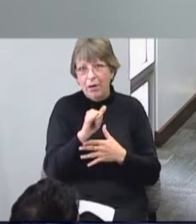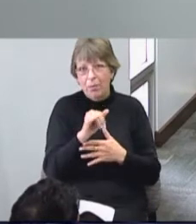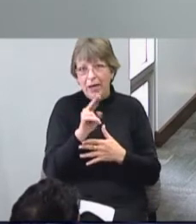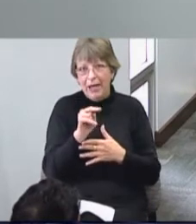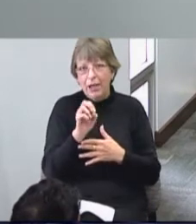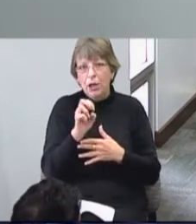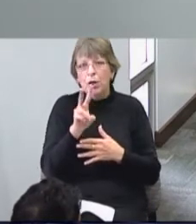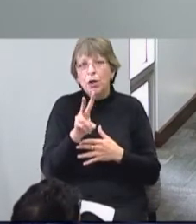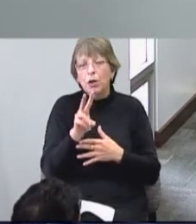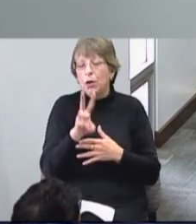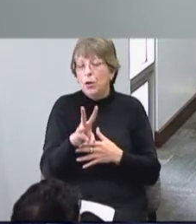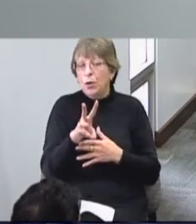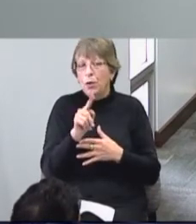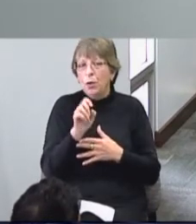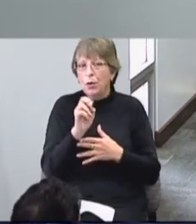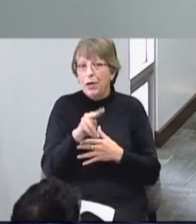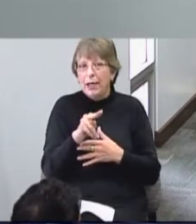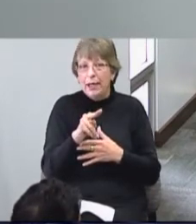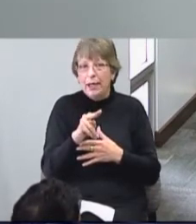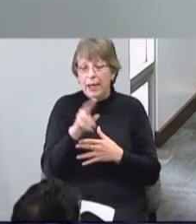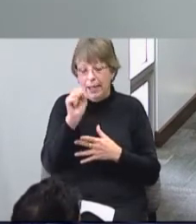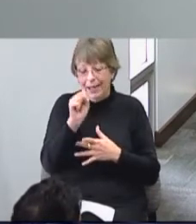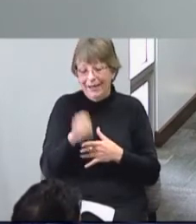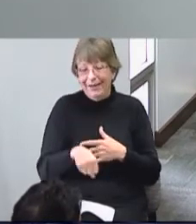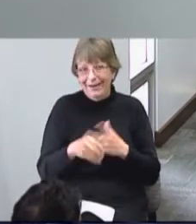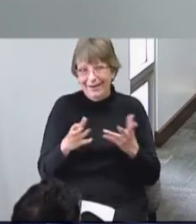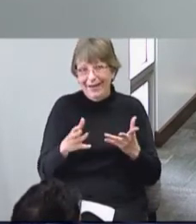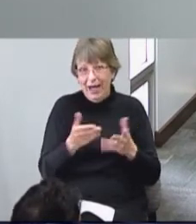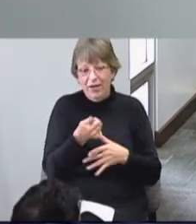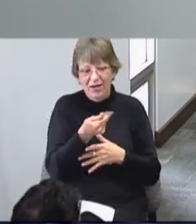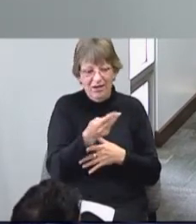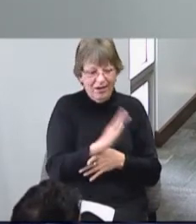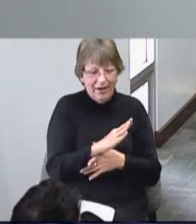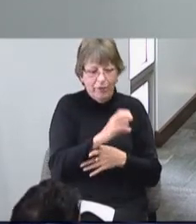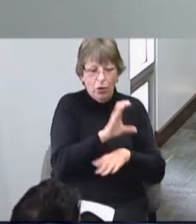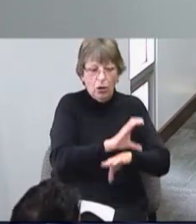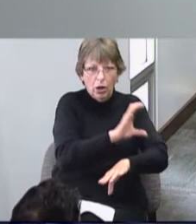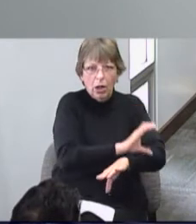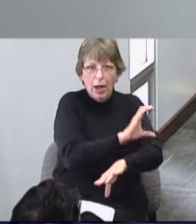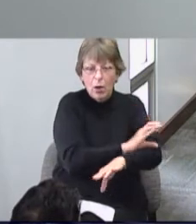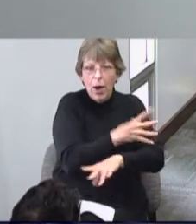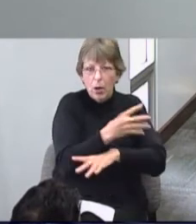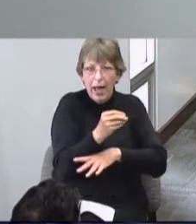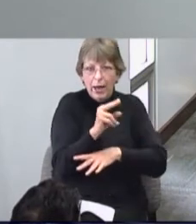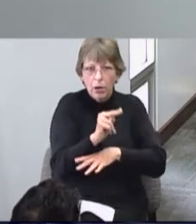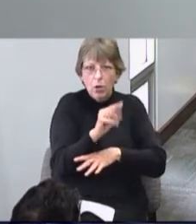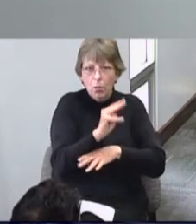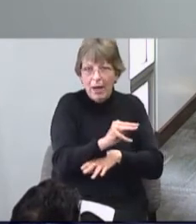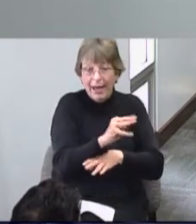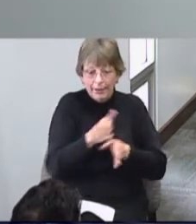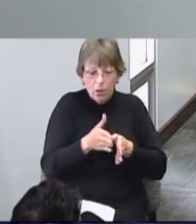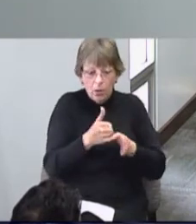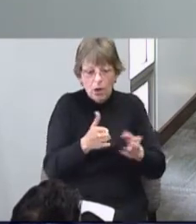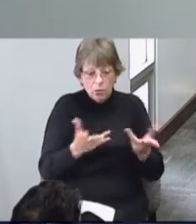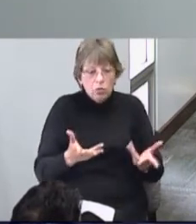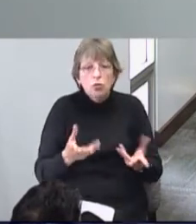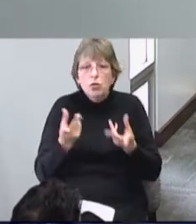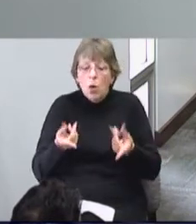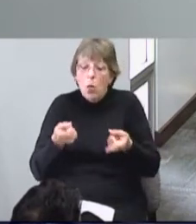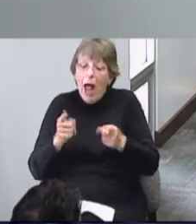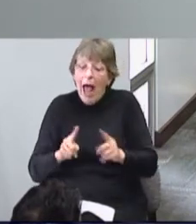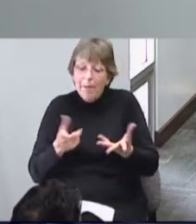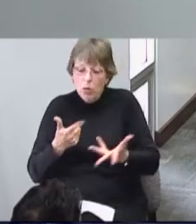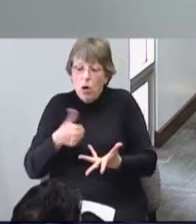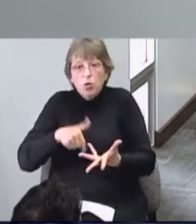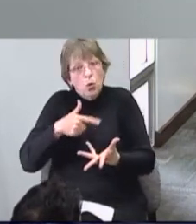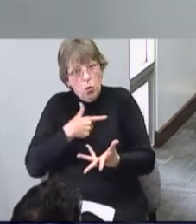4 Kansas communities, several in Colorado and in New Mexico as well. So we formed a coalition of cities along this